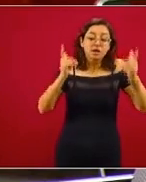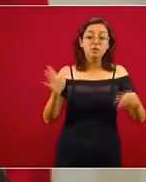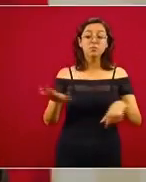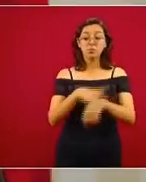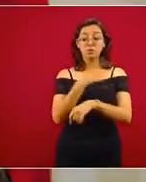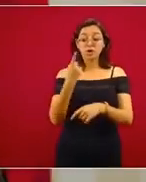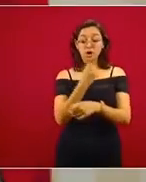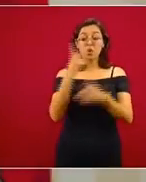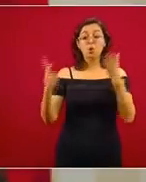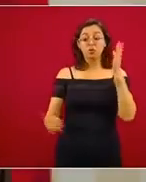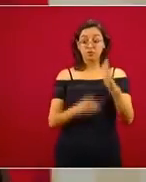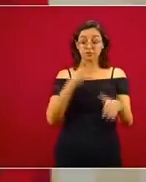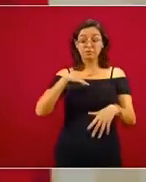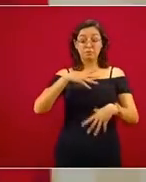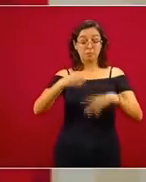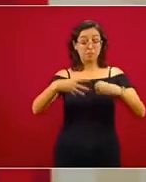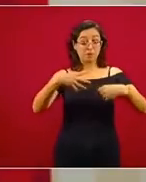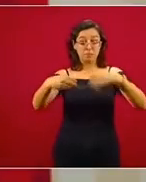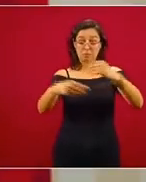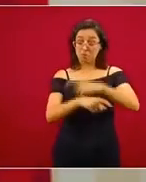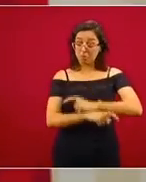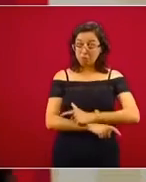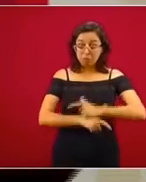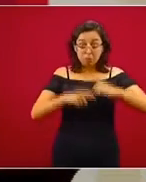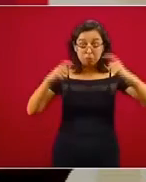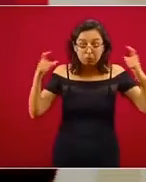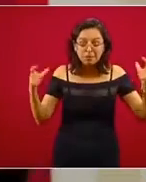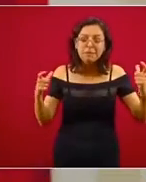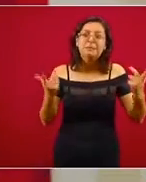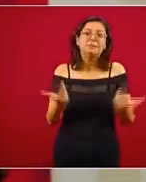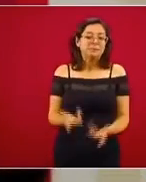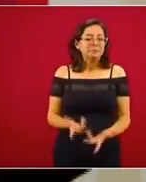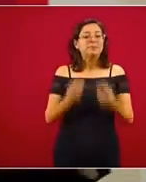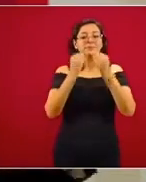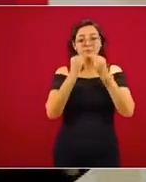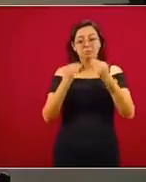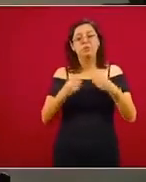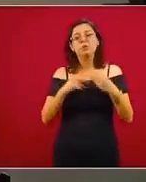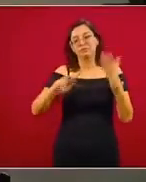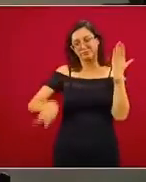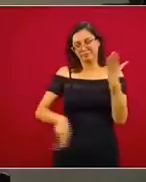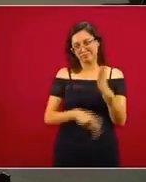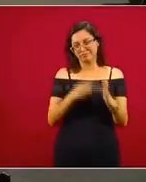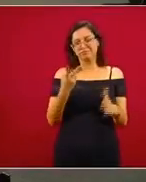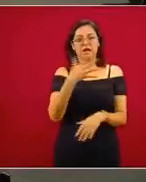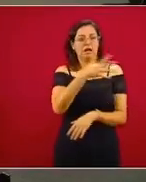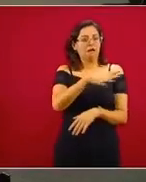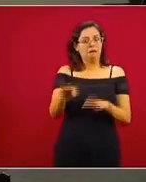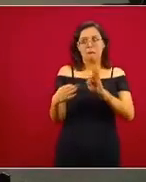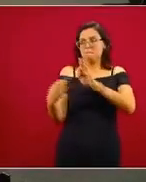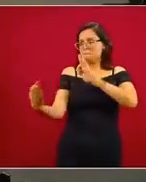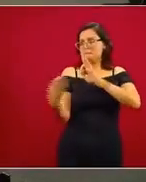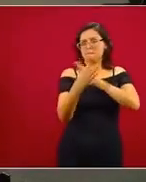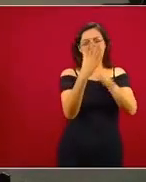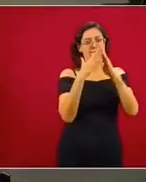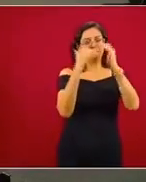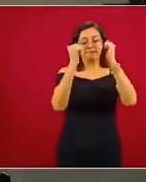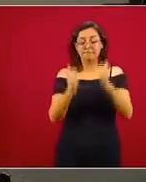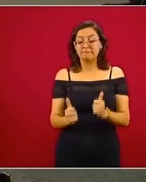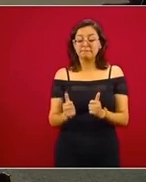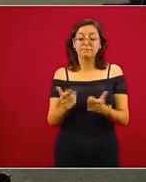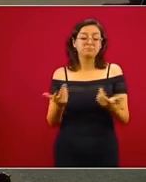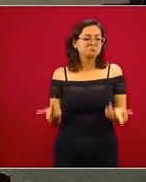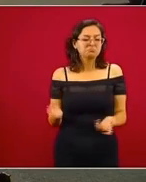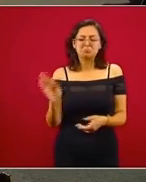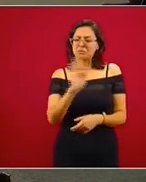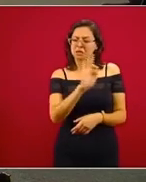general actions to be taken, God willing. Because if this pandemic starts up with the intensity like